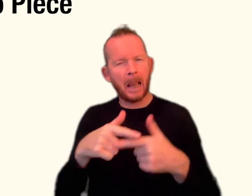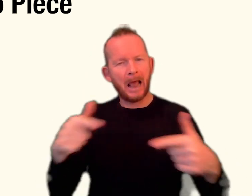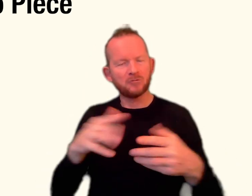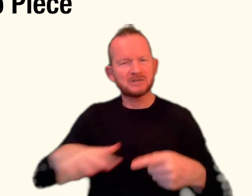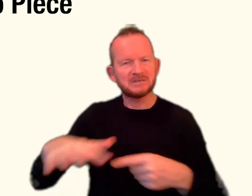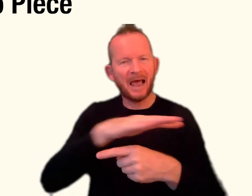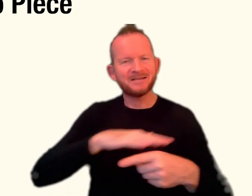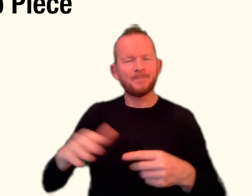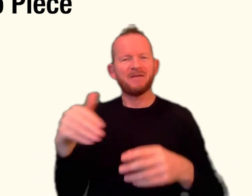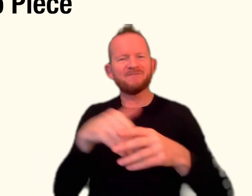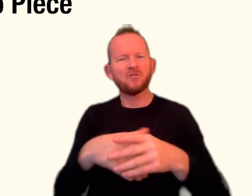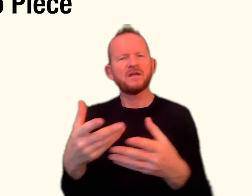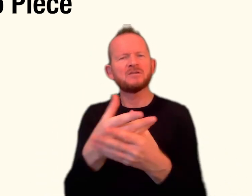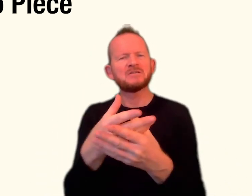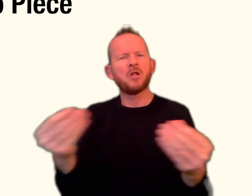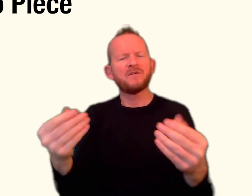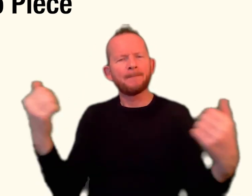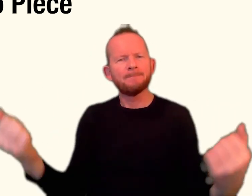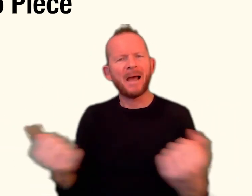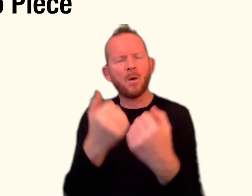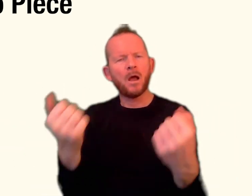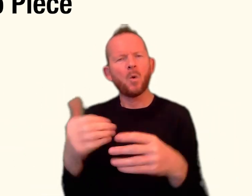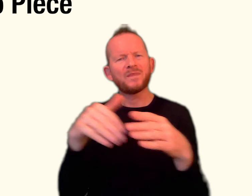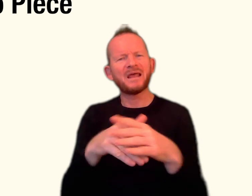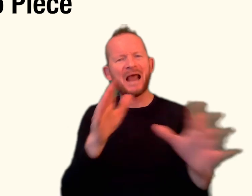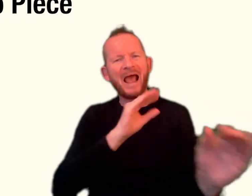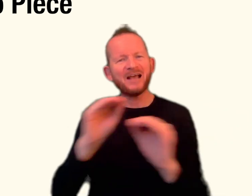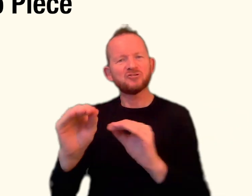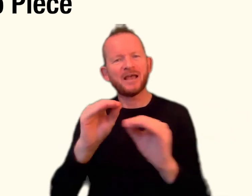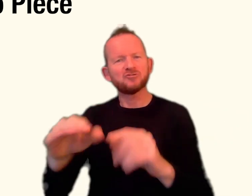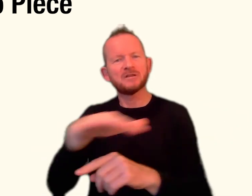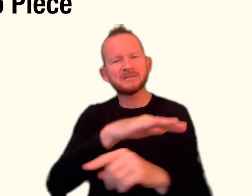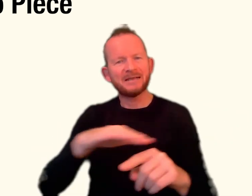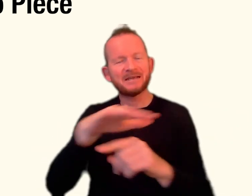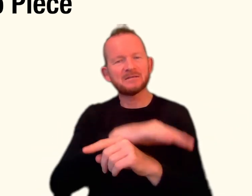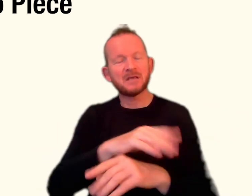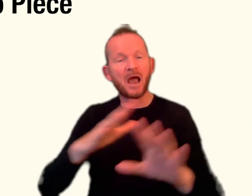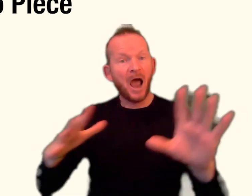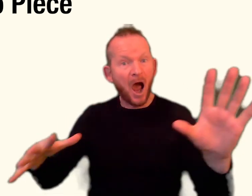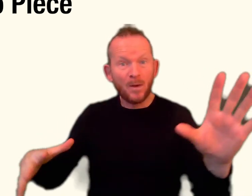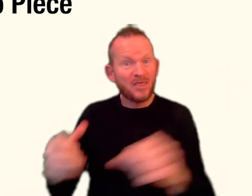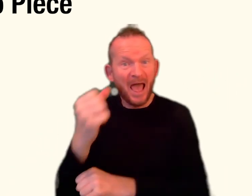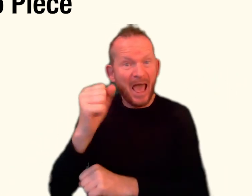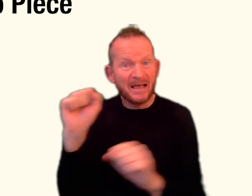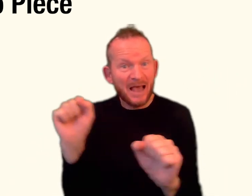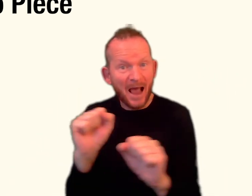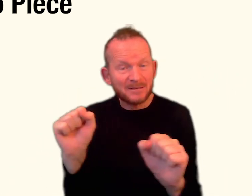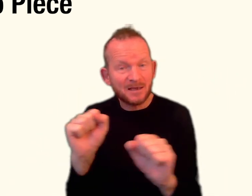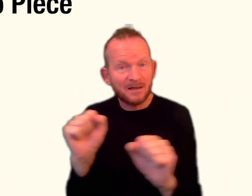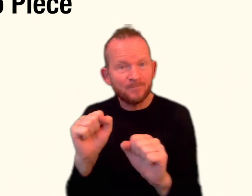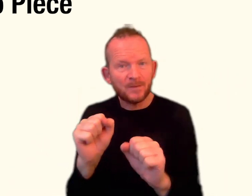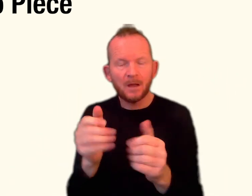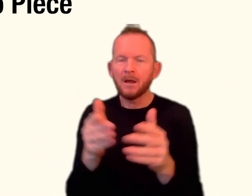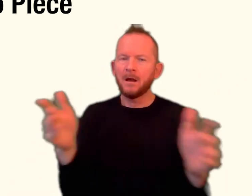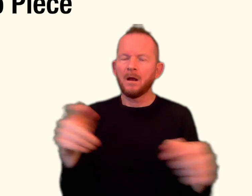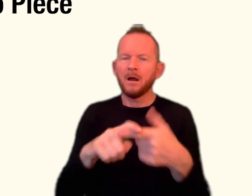in dissolving power within educational settings. Are we there yet? Well, when you look at the growing reliance upon